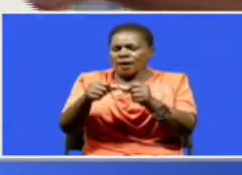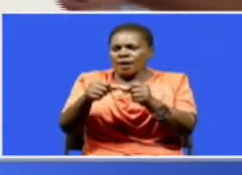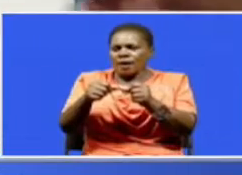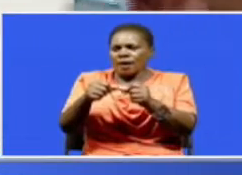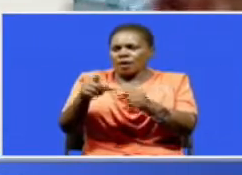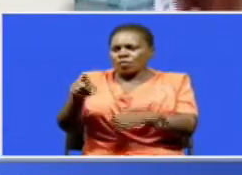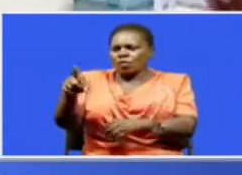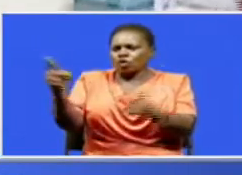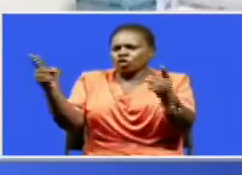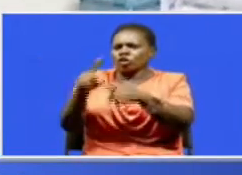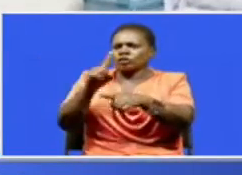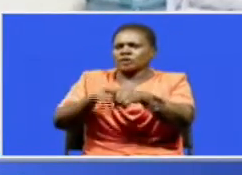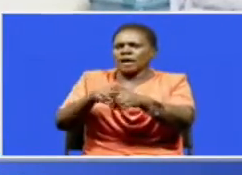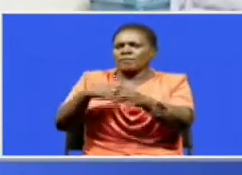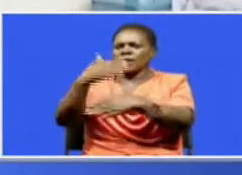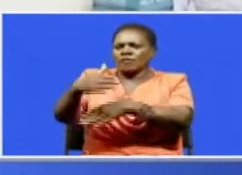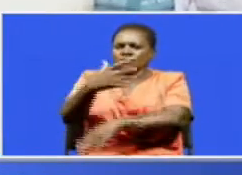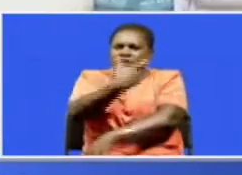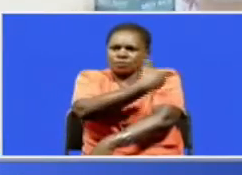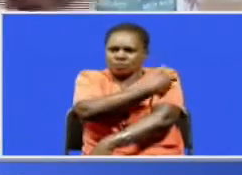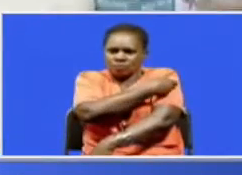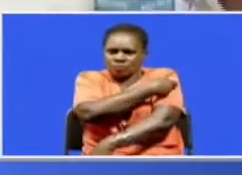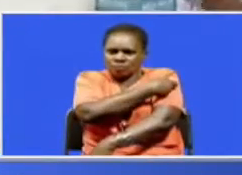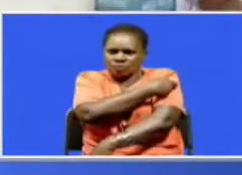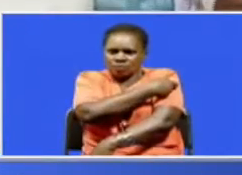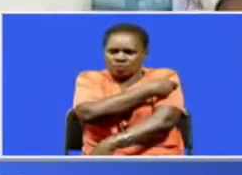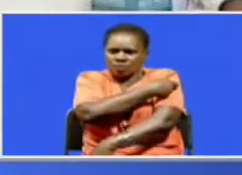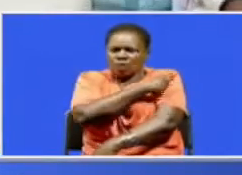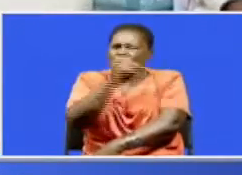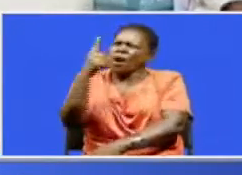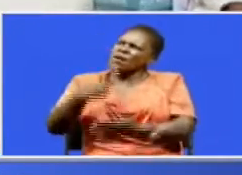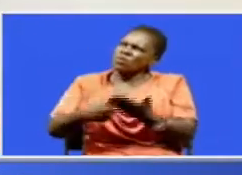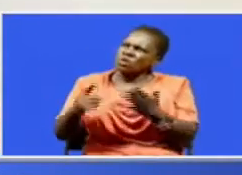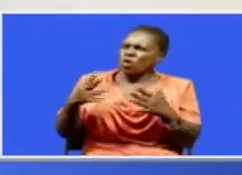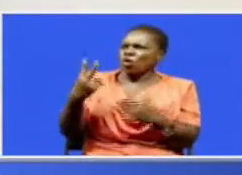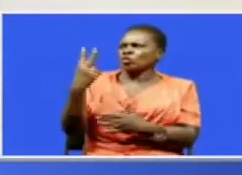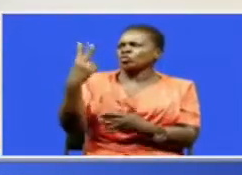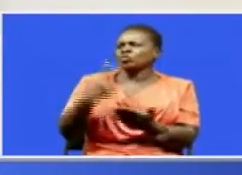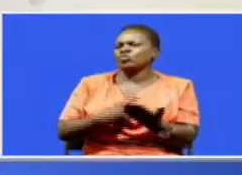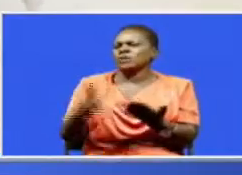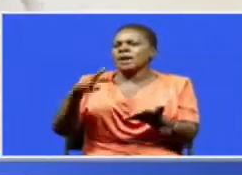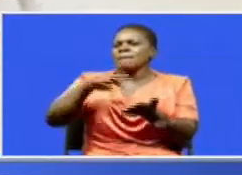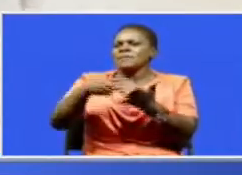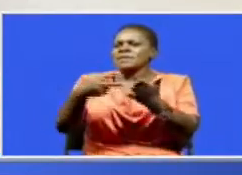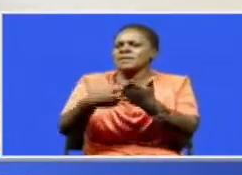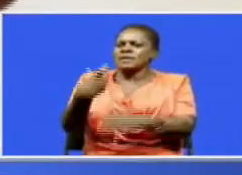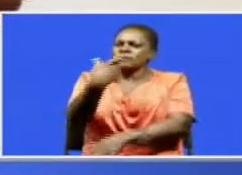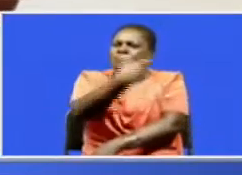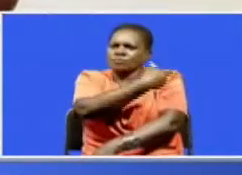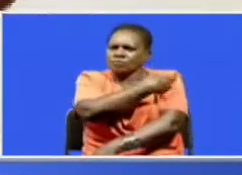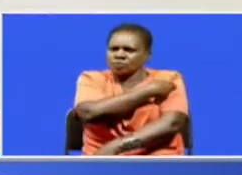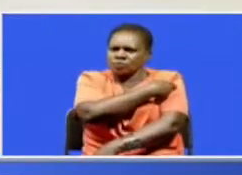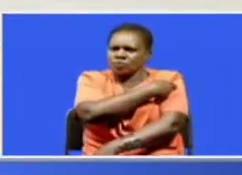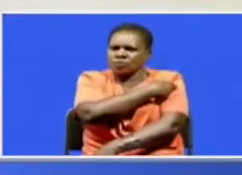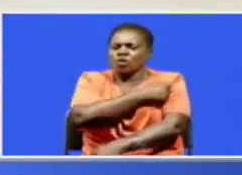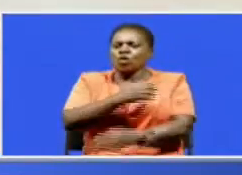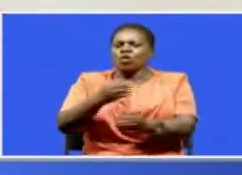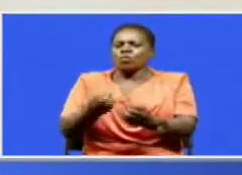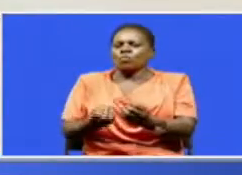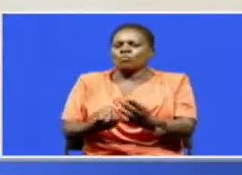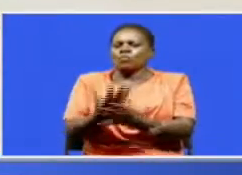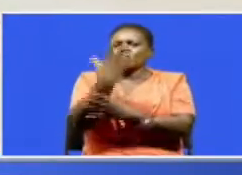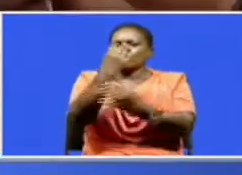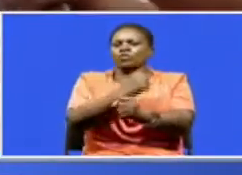Mm-hmm. Within a very short time after he was vaccinated, because yes. less than actually a week or 2 weeks, which means the vaccine had not actually taken